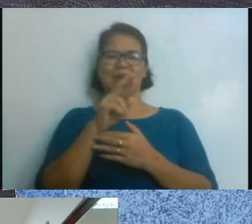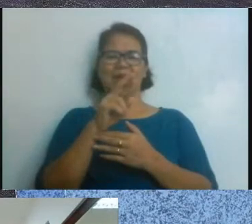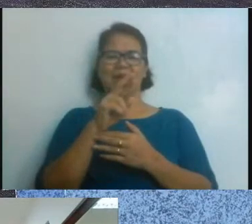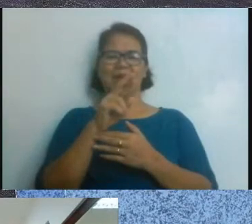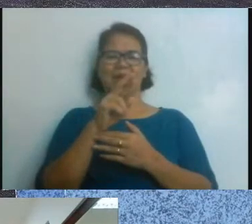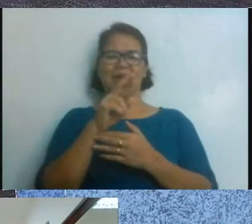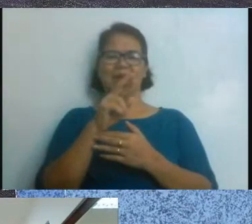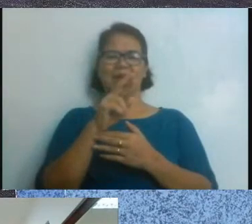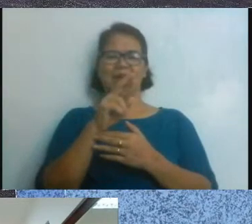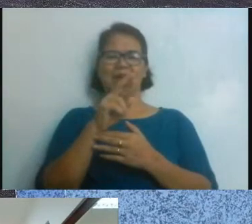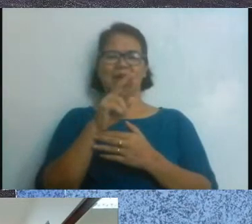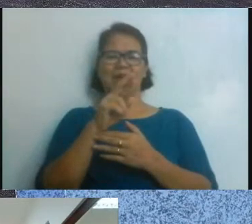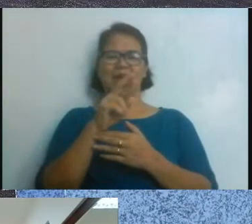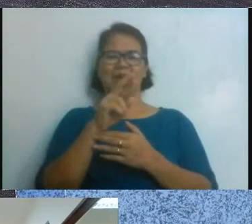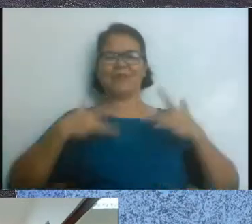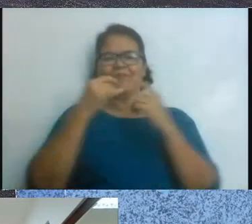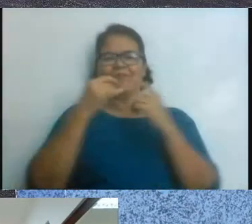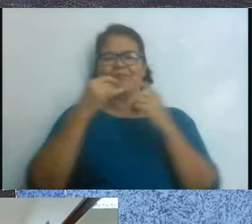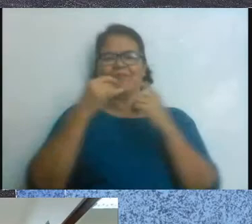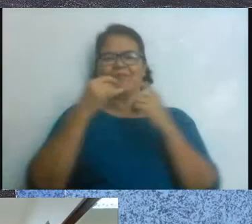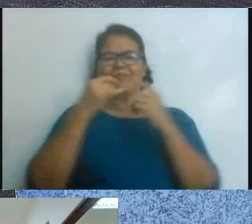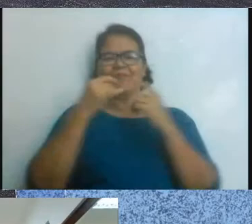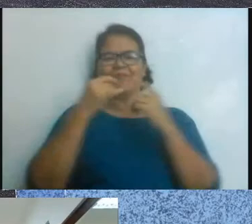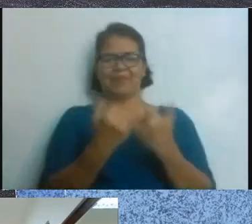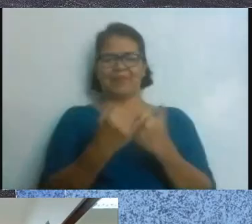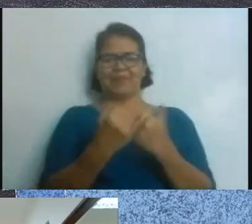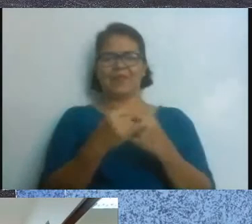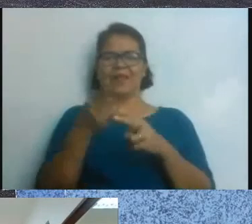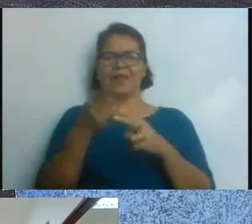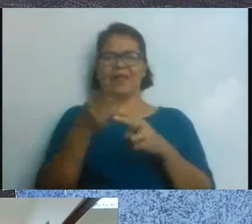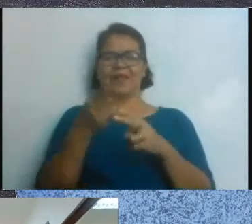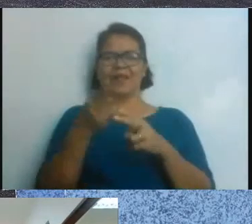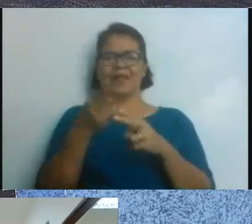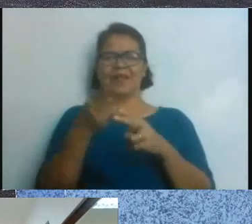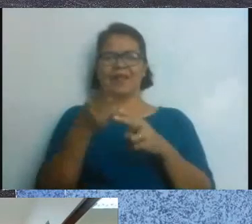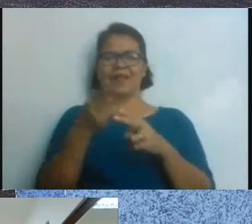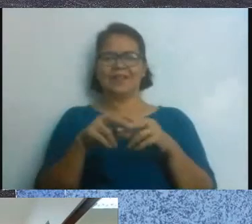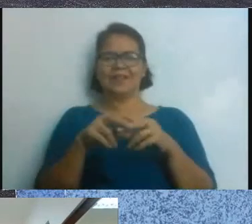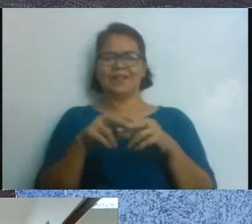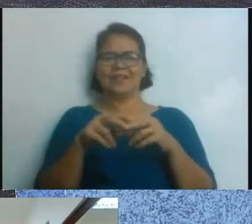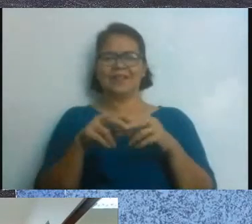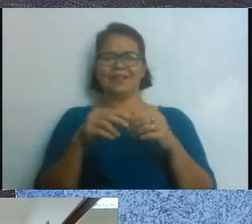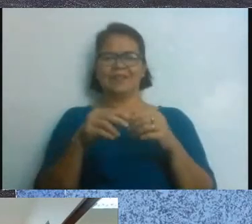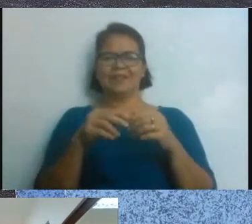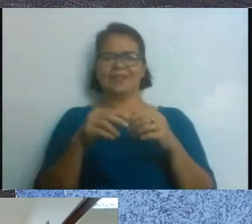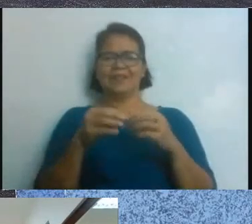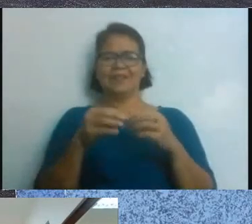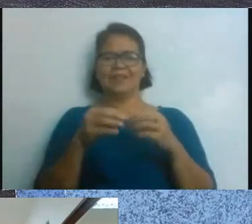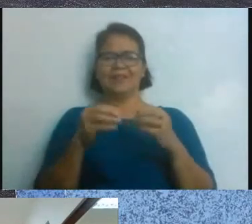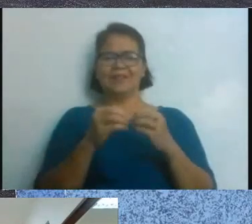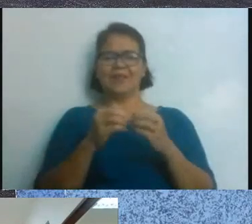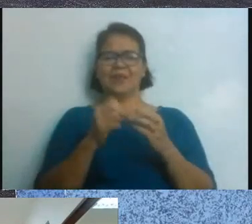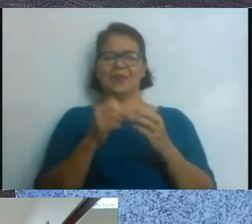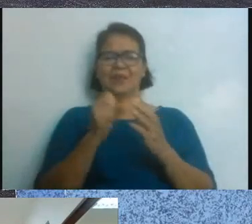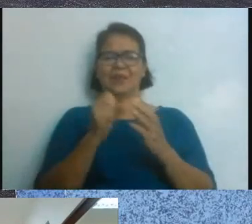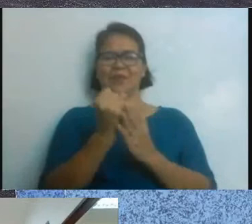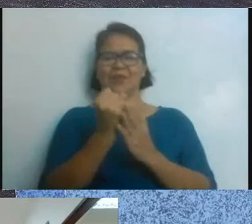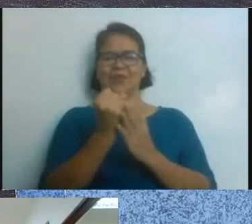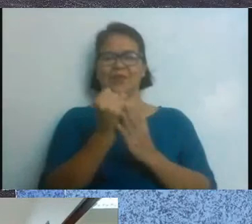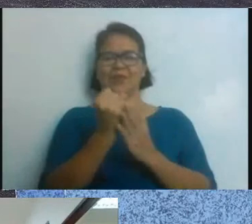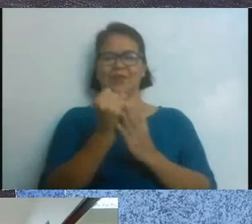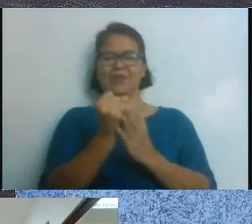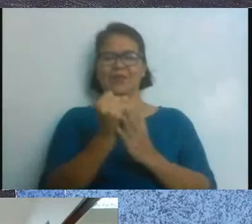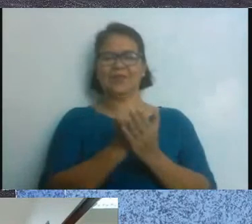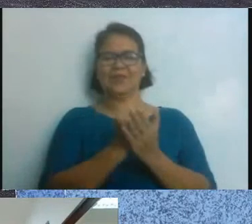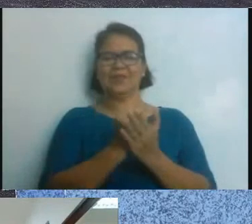add, highly charged session of Tech O'Clock, considering the personality that will be joining us